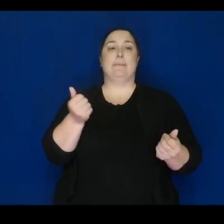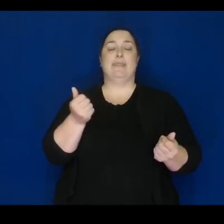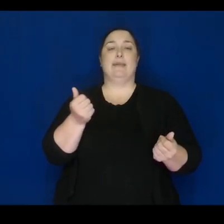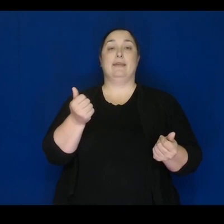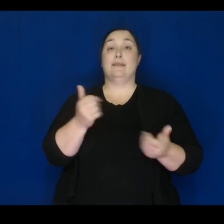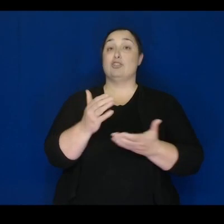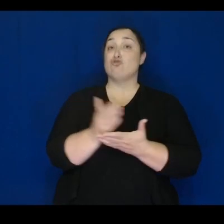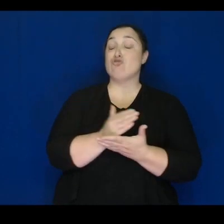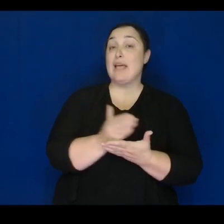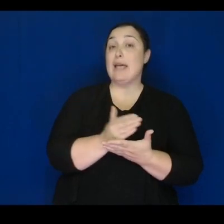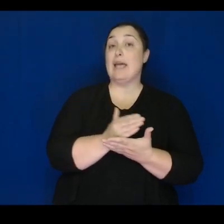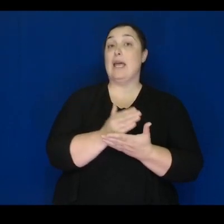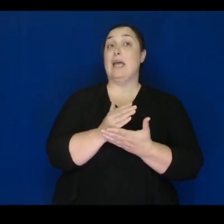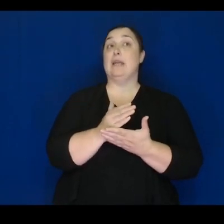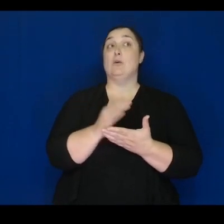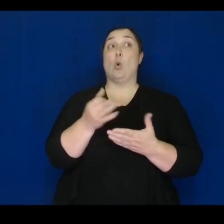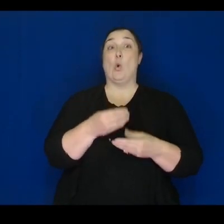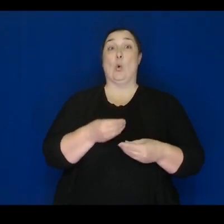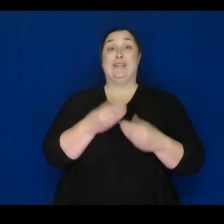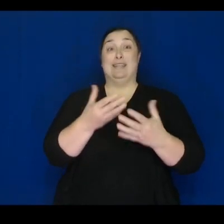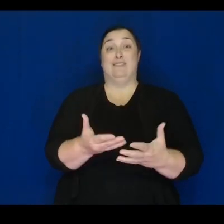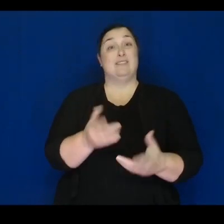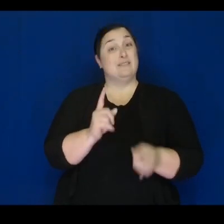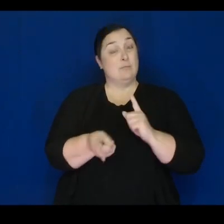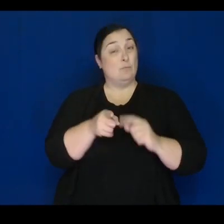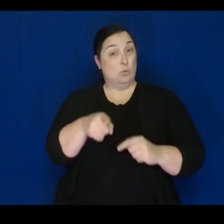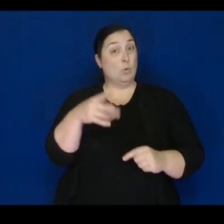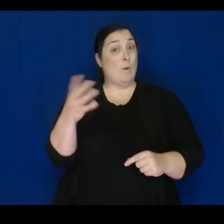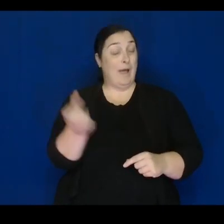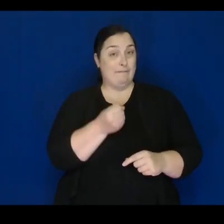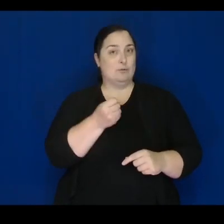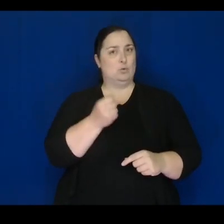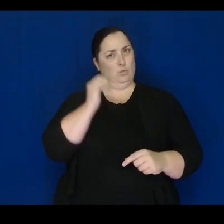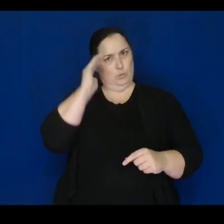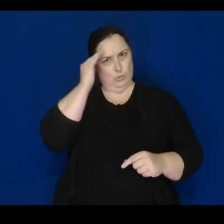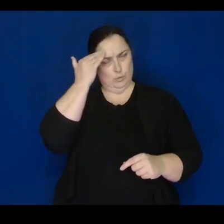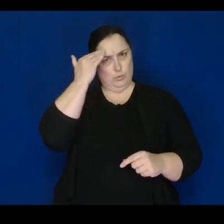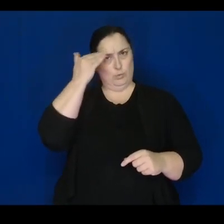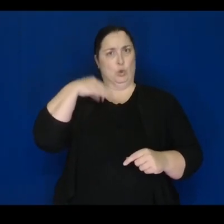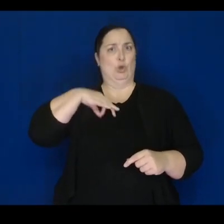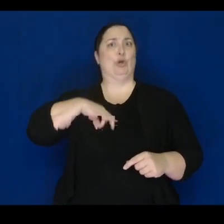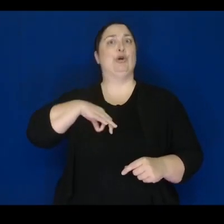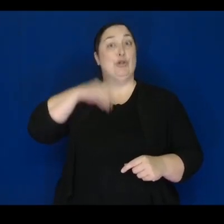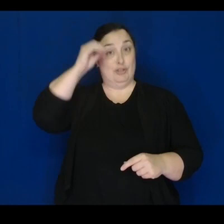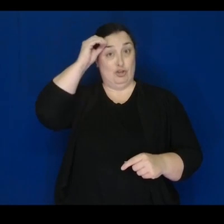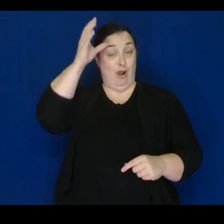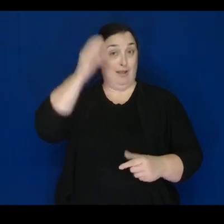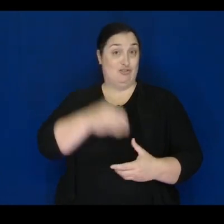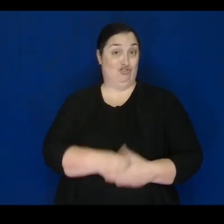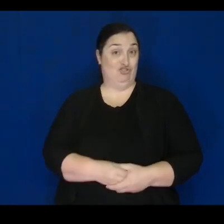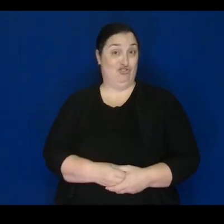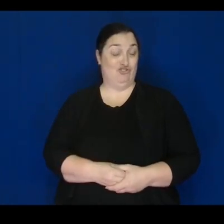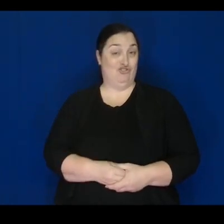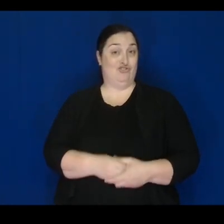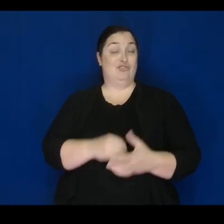or given. You kind of have to earn that knowledge in a way. So this is a way that students can kind of